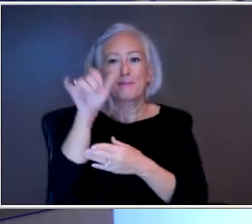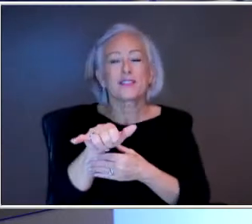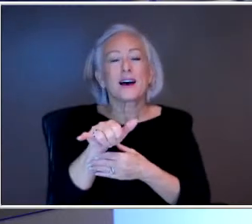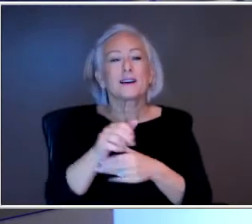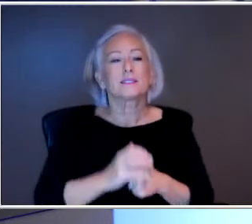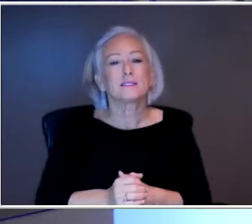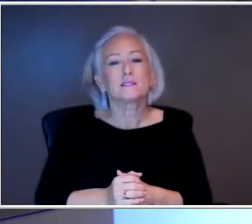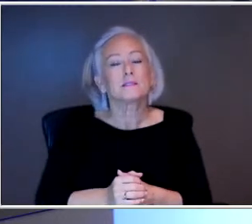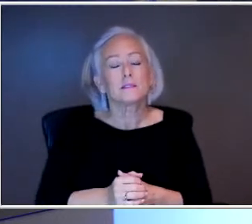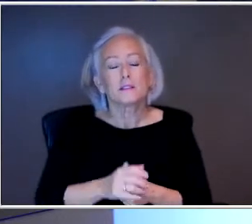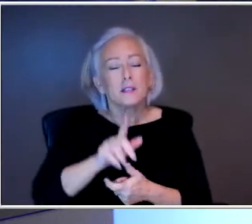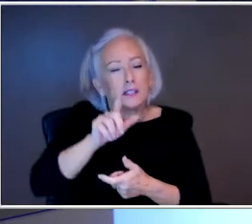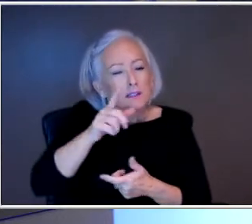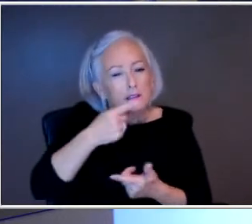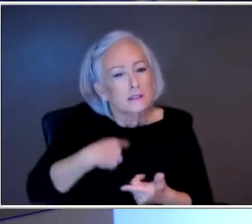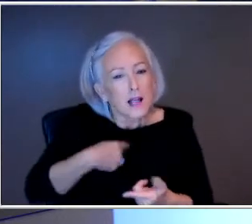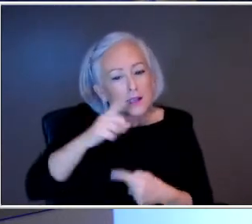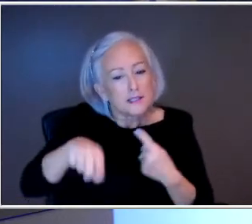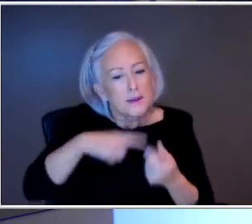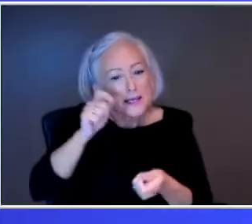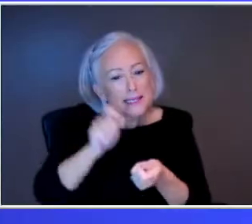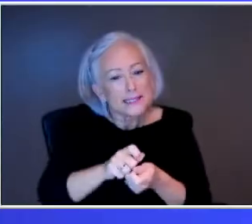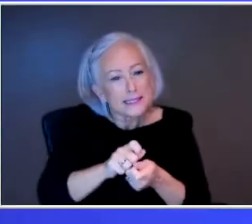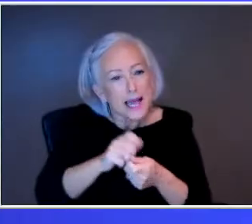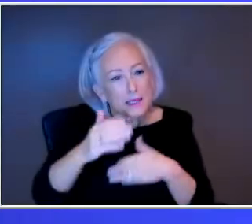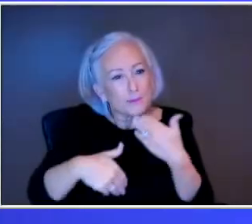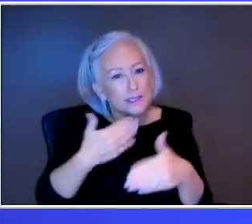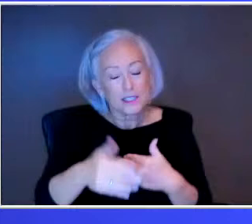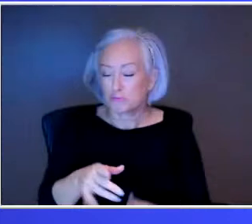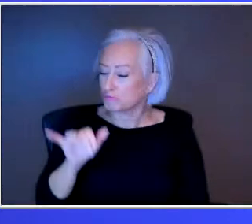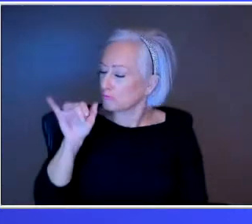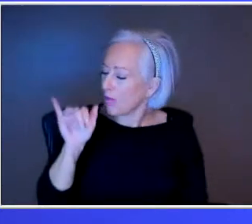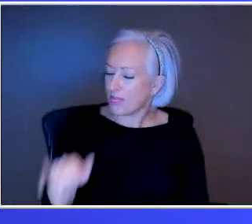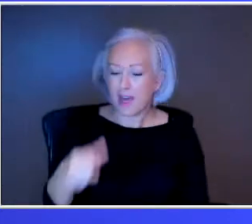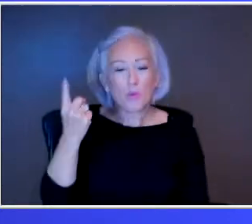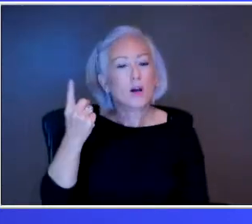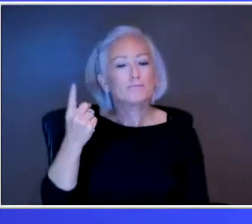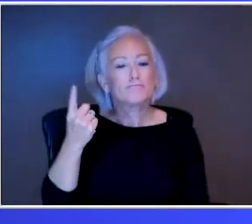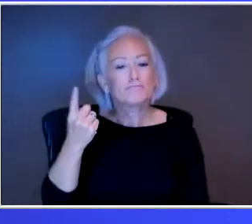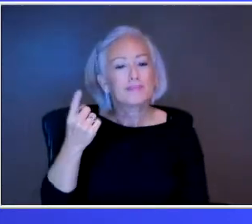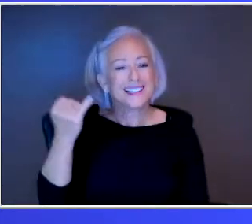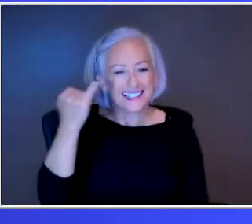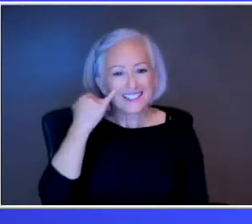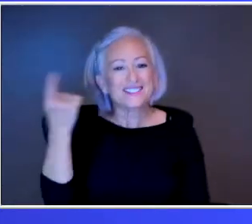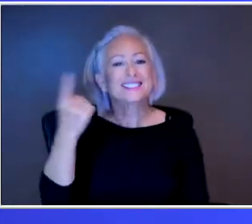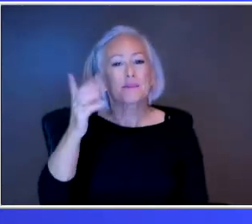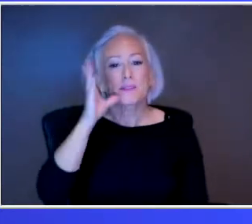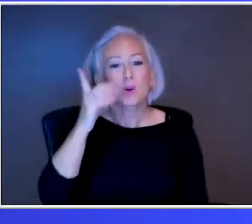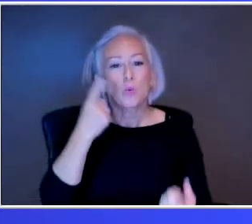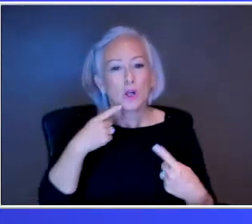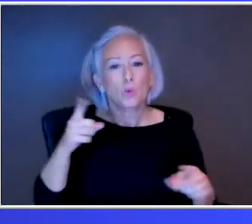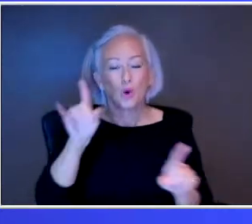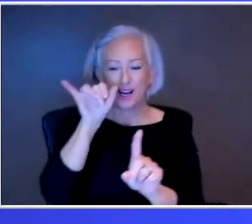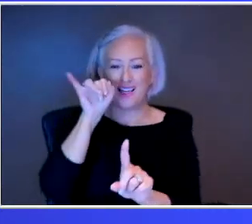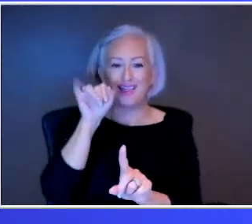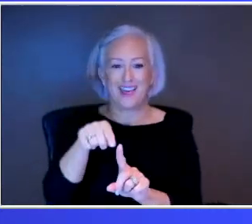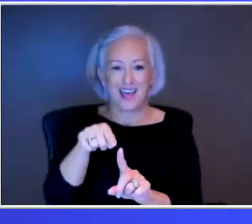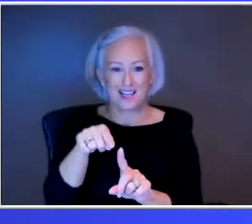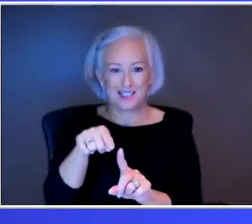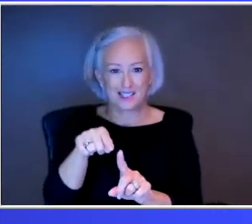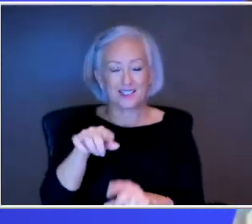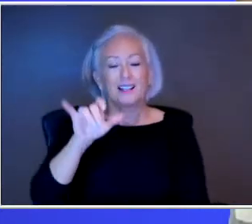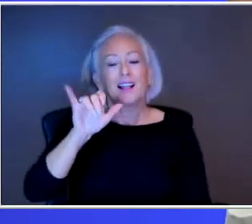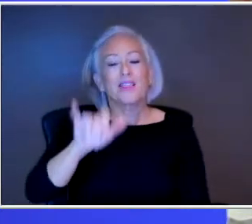options, or was this the, you knew immediately this was it? This is it. If something was going to work, it was going to be this. It's a catheter-based treatment, which